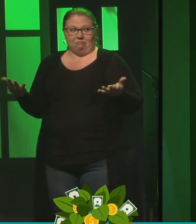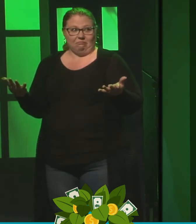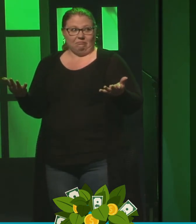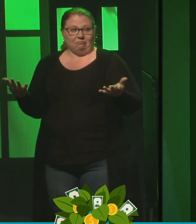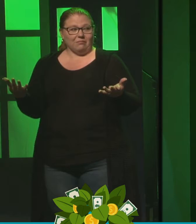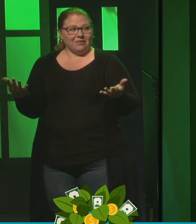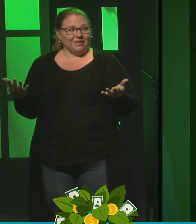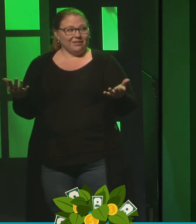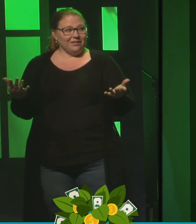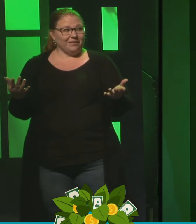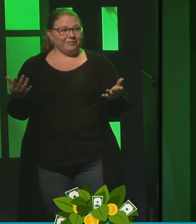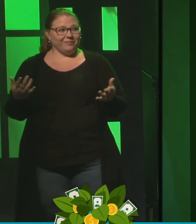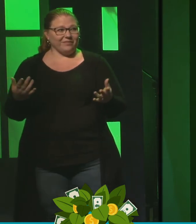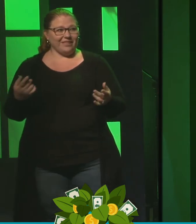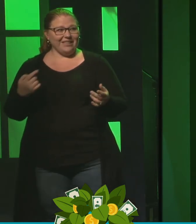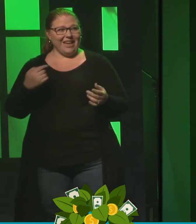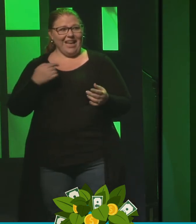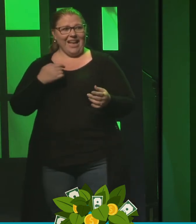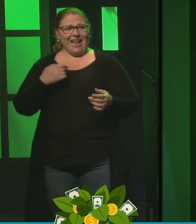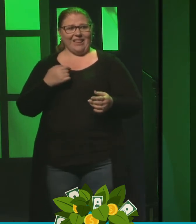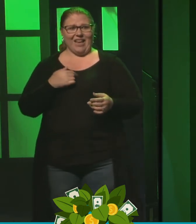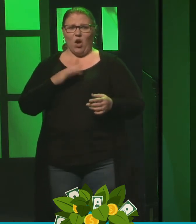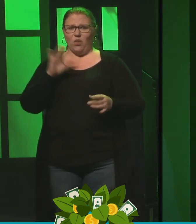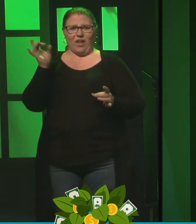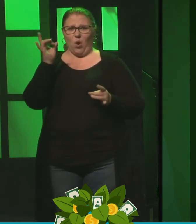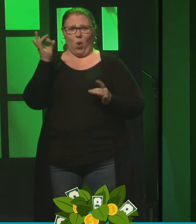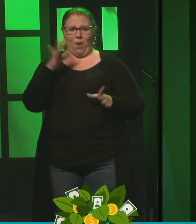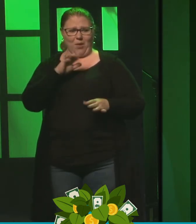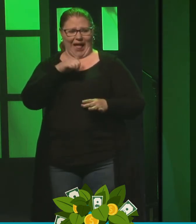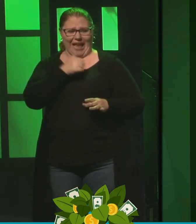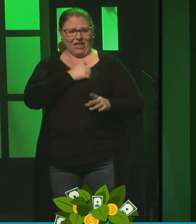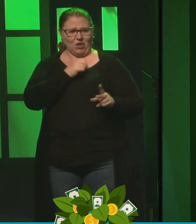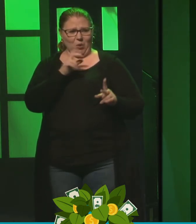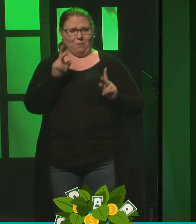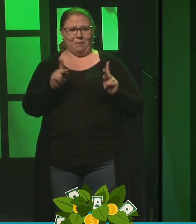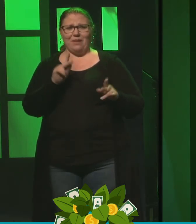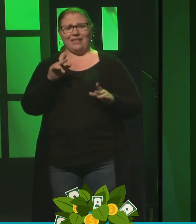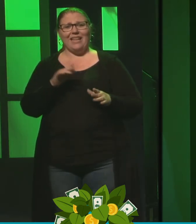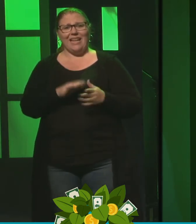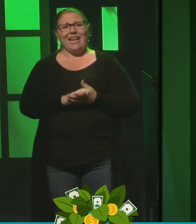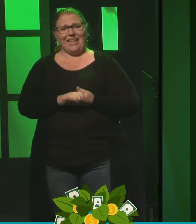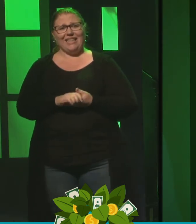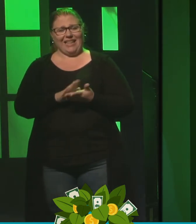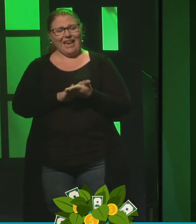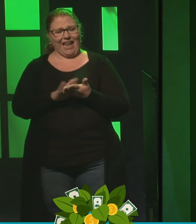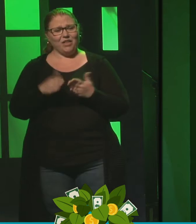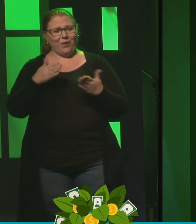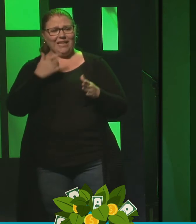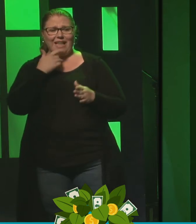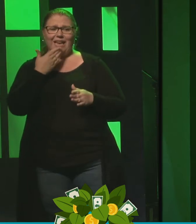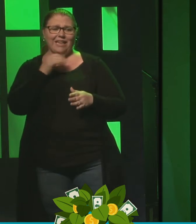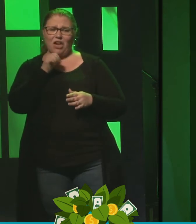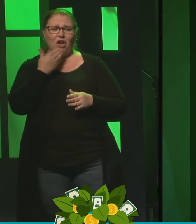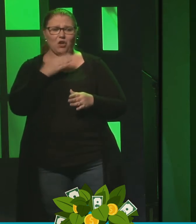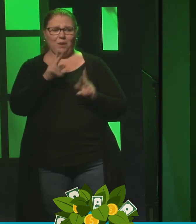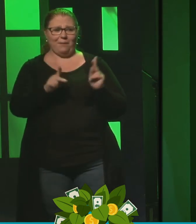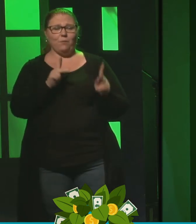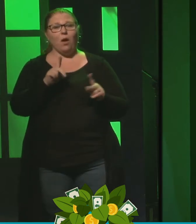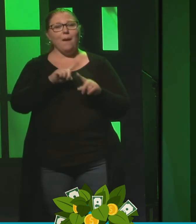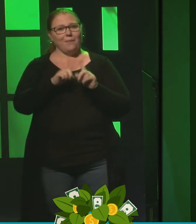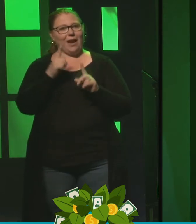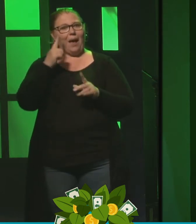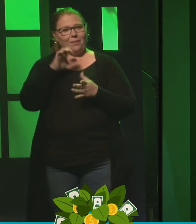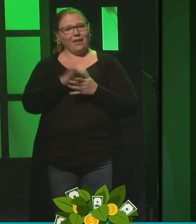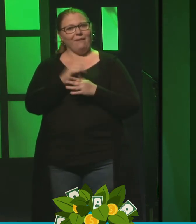I meet horrible, horrible attituded people. That's my nicest way to say not good people. But I believe everybody ultimately is